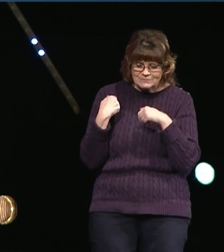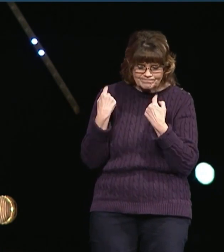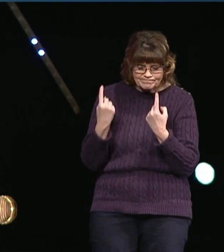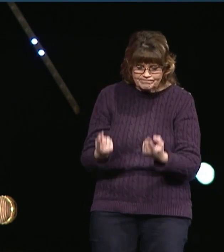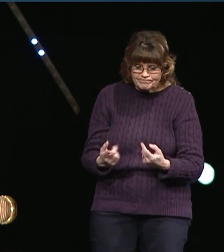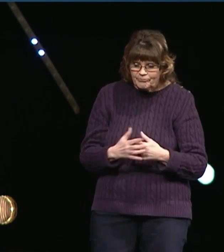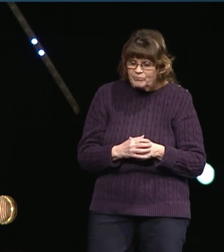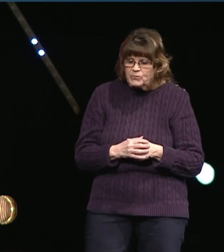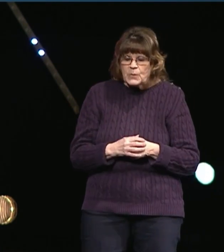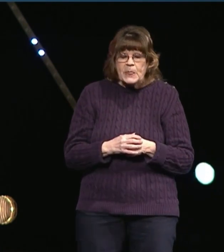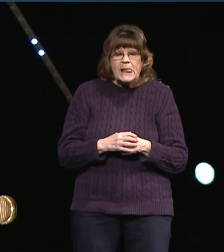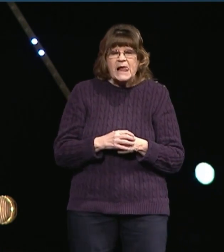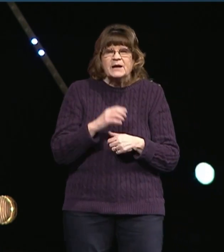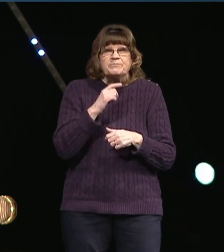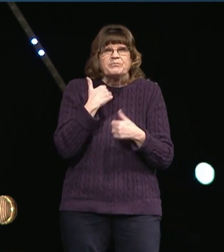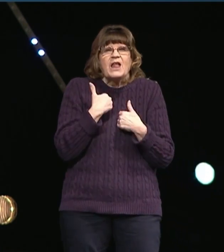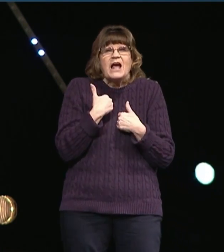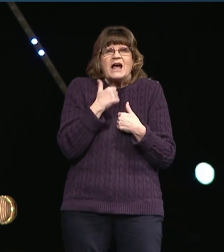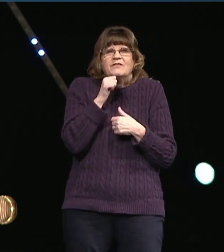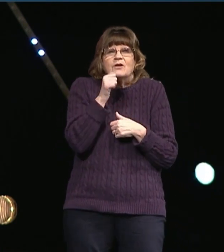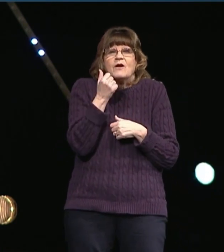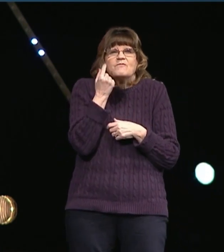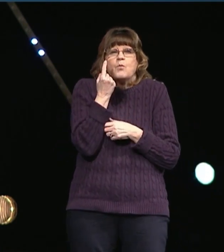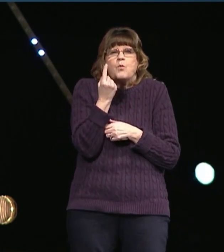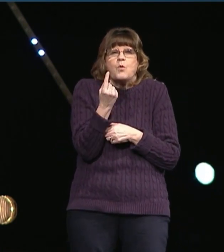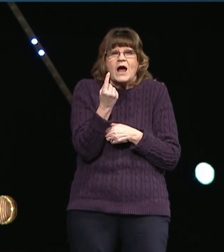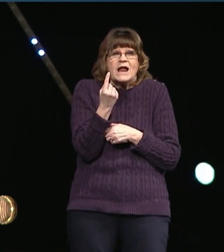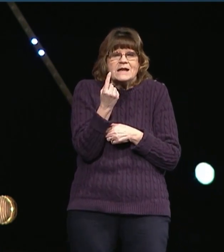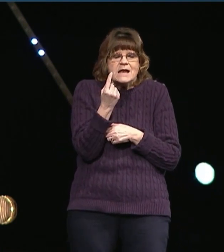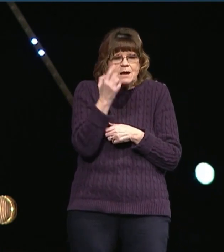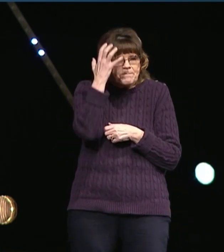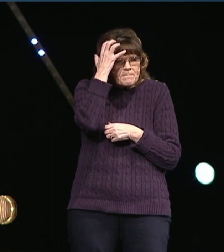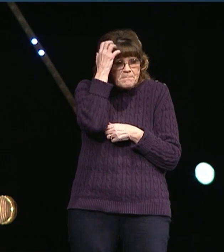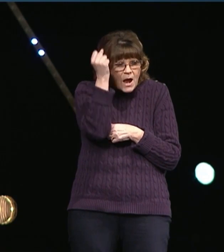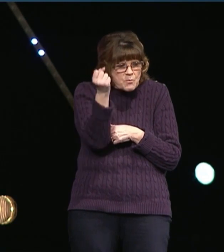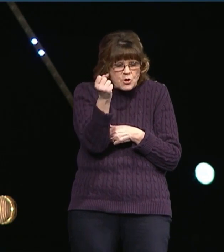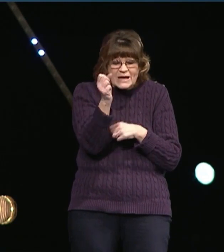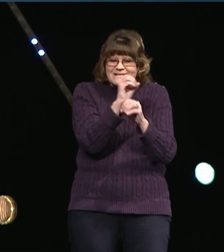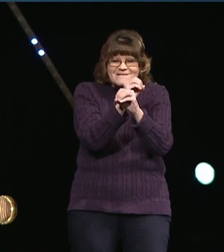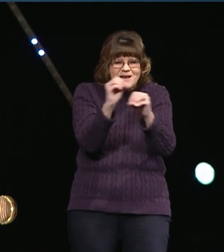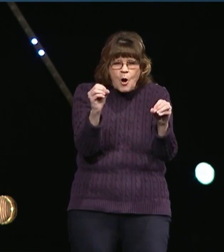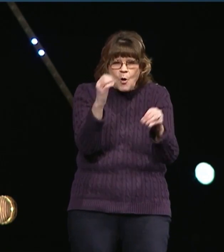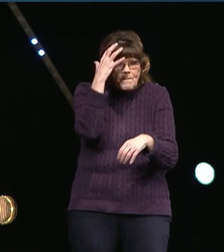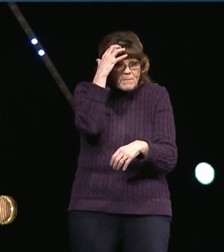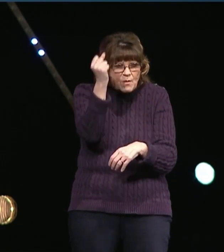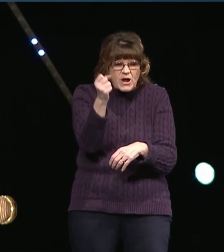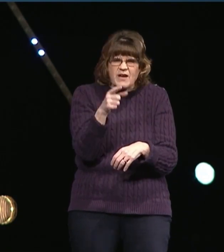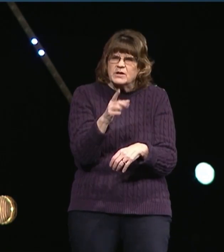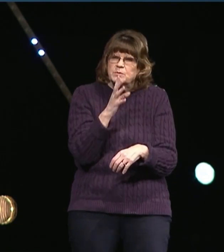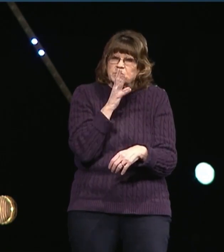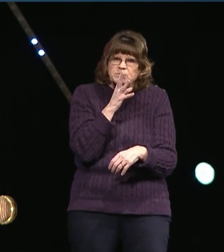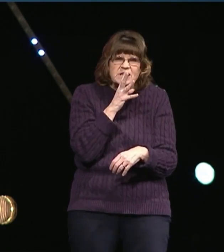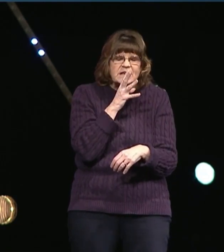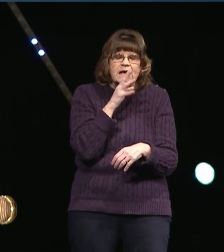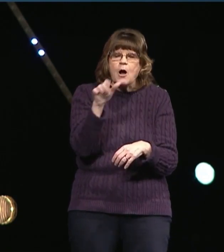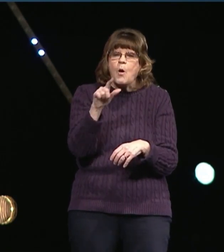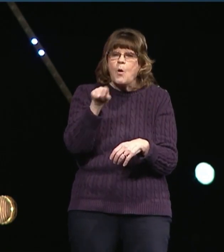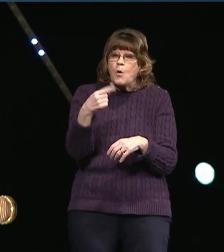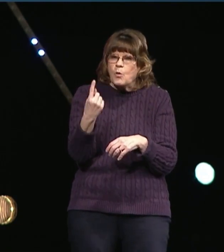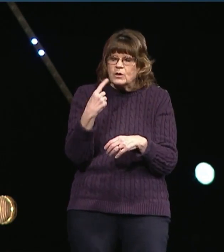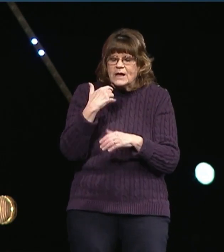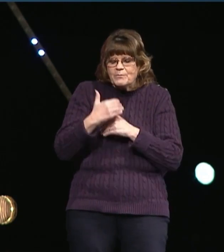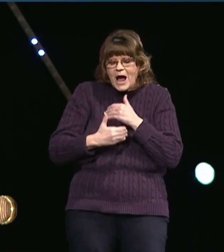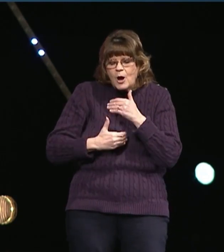And nothing, and I have not one single memory, not one, of him speaking anything other than